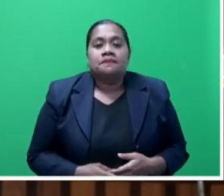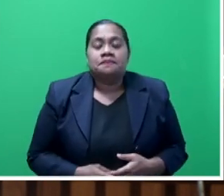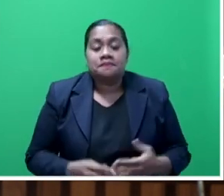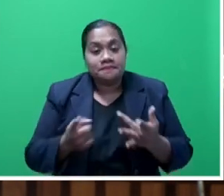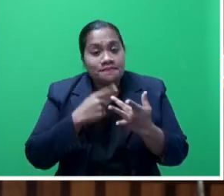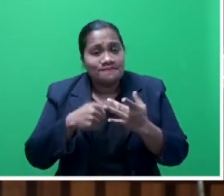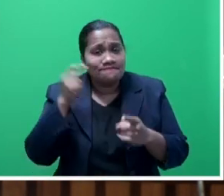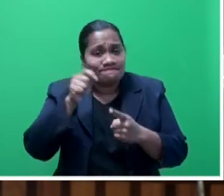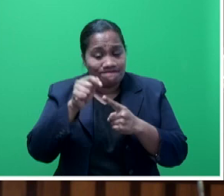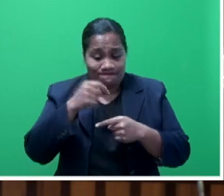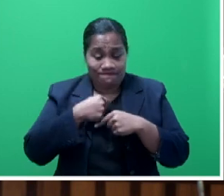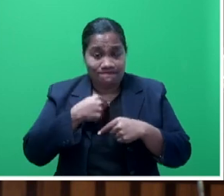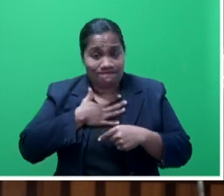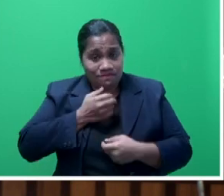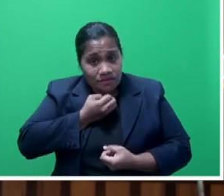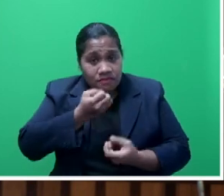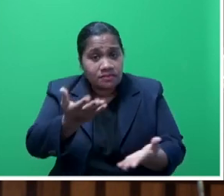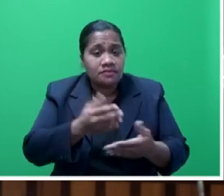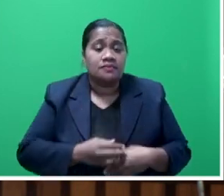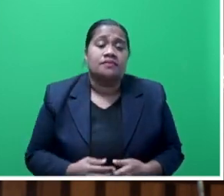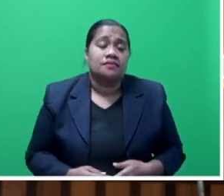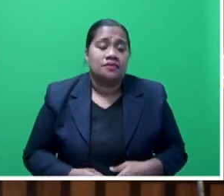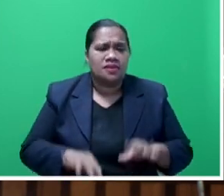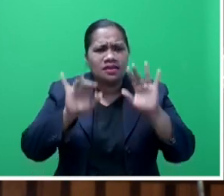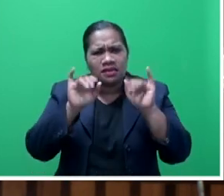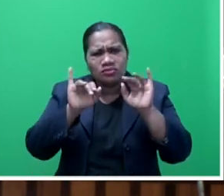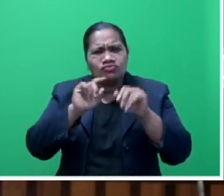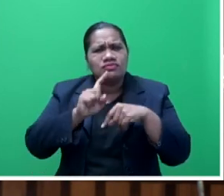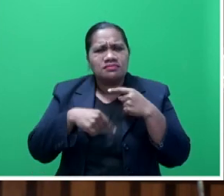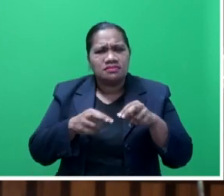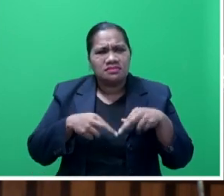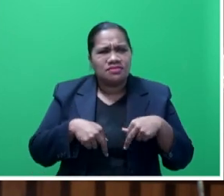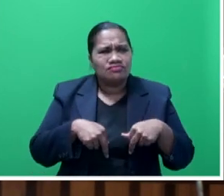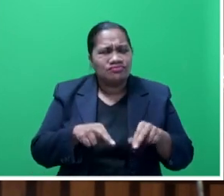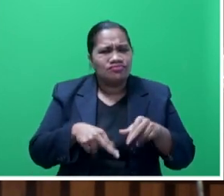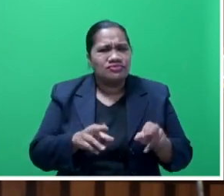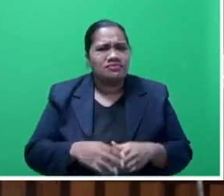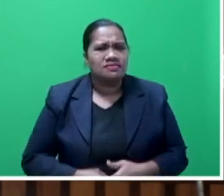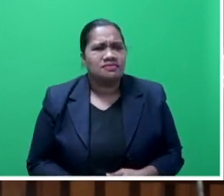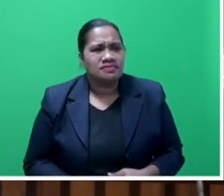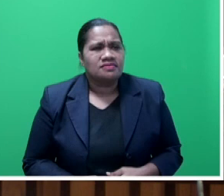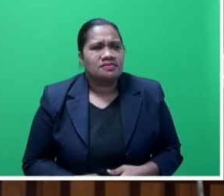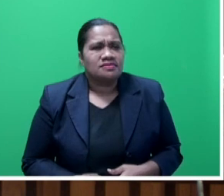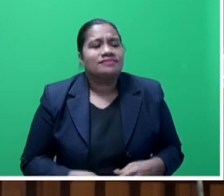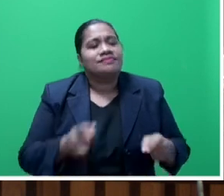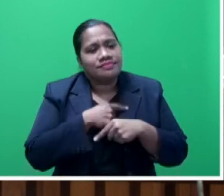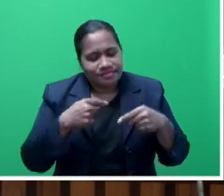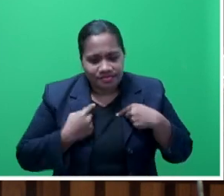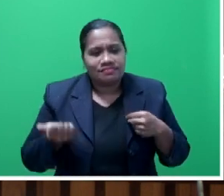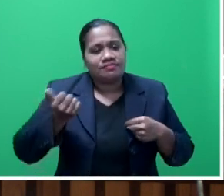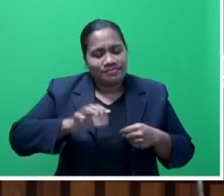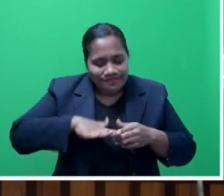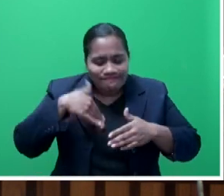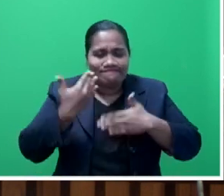the issue about the rogue state, Honourable Tuishawa. We're not a rogue state. And we've explained in Parliament so